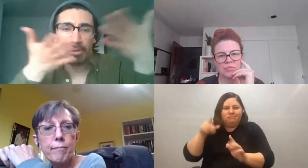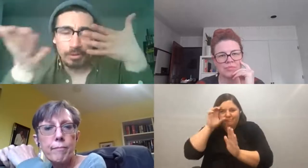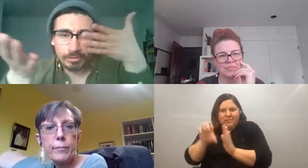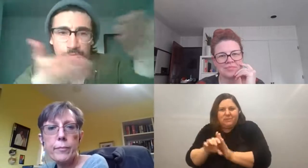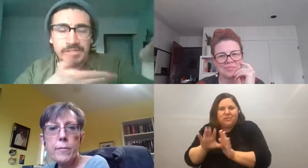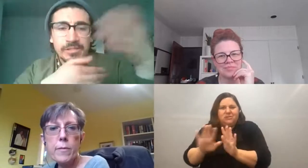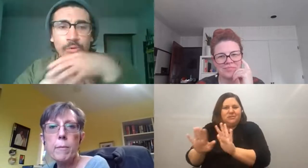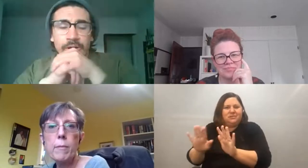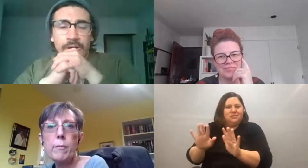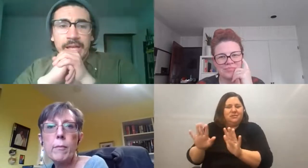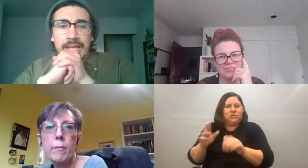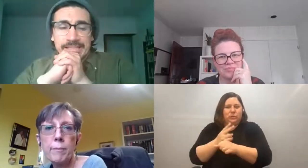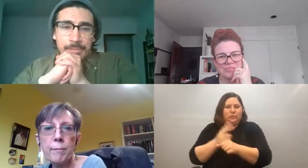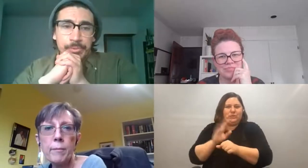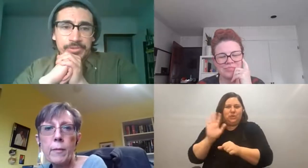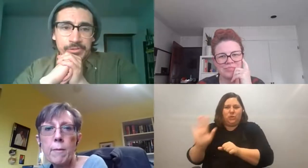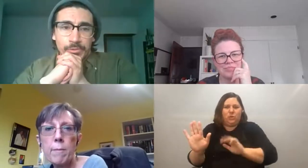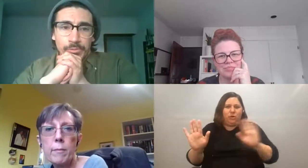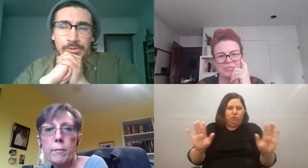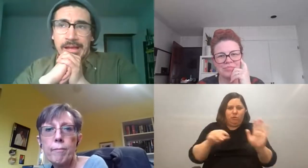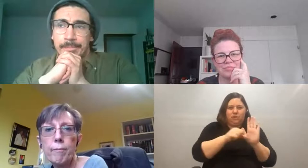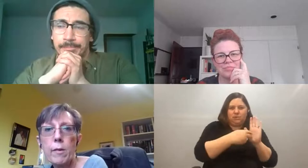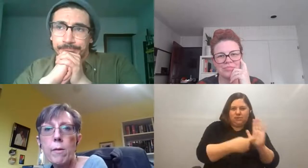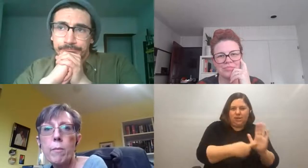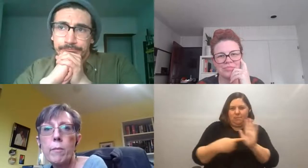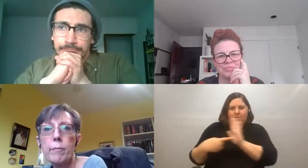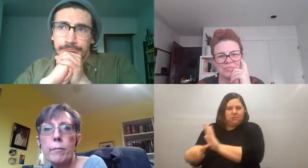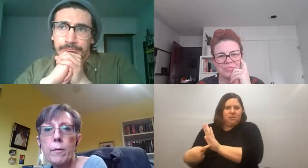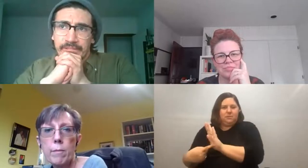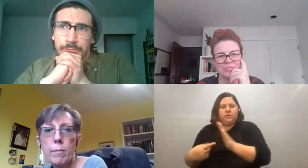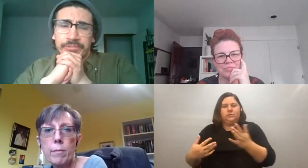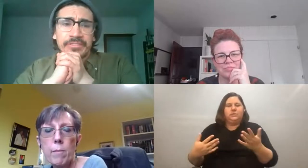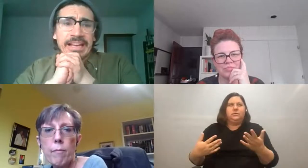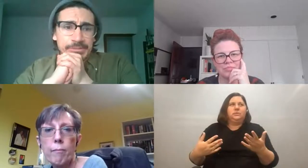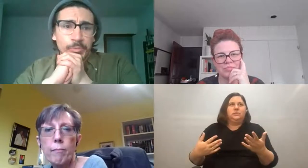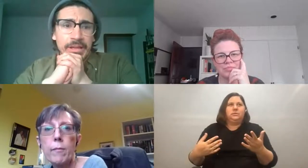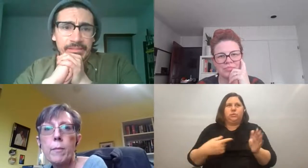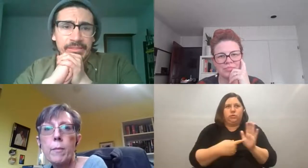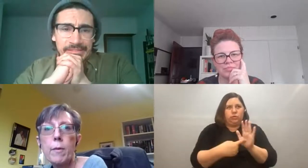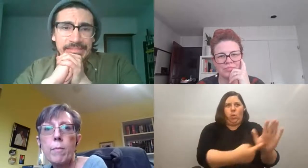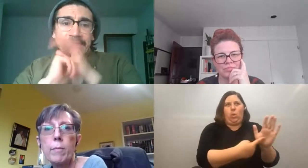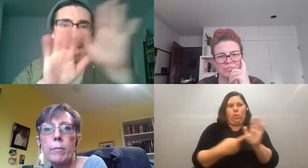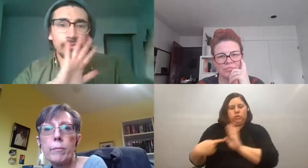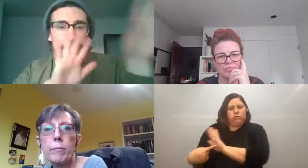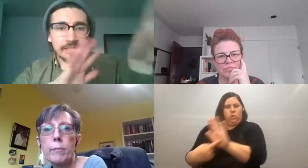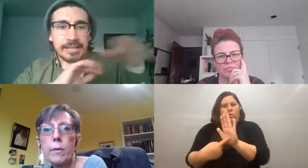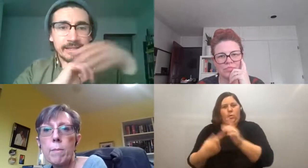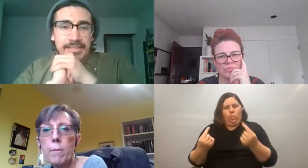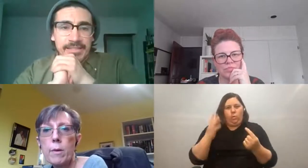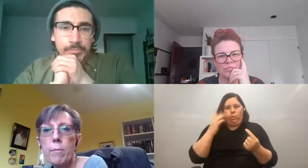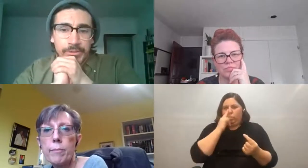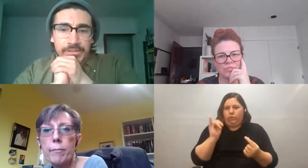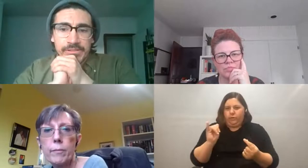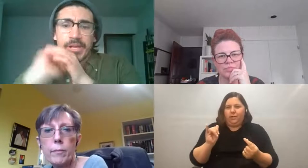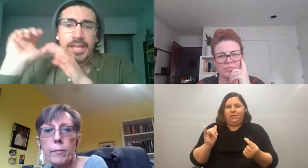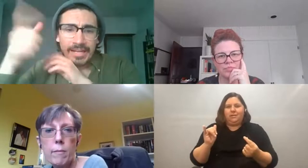using your samples to um reflect what that looks like i